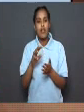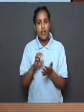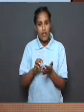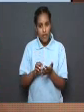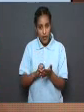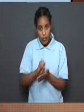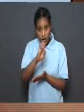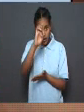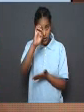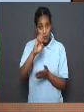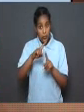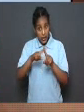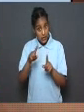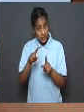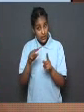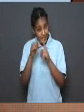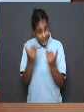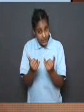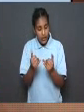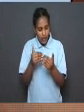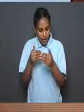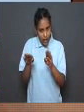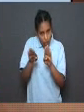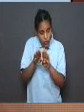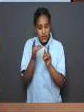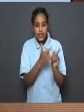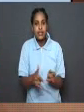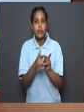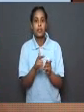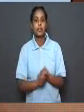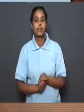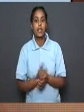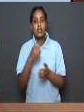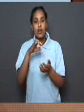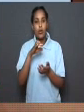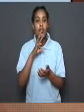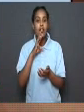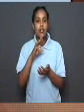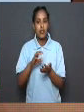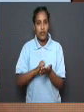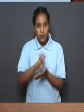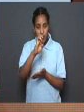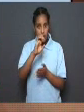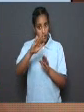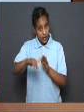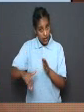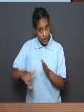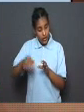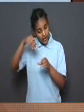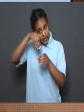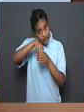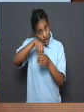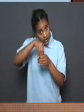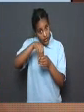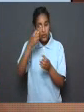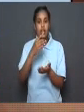evaporate, but since it is a closed system, the water vapor would remain inside